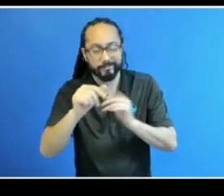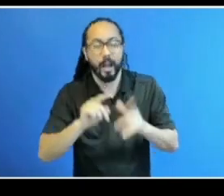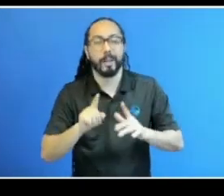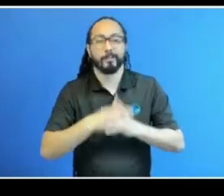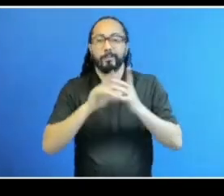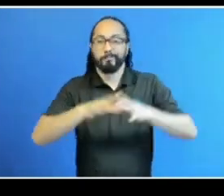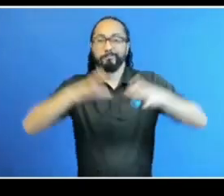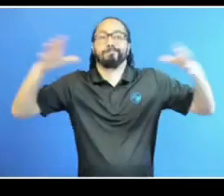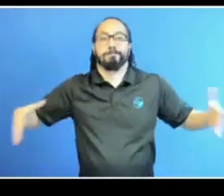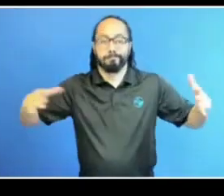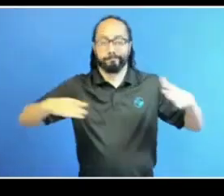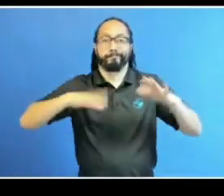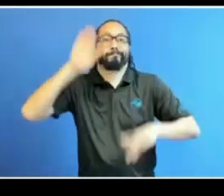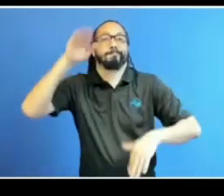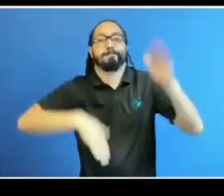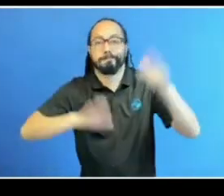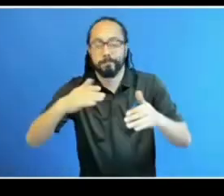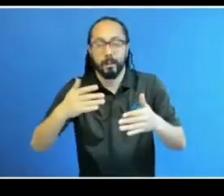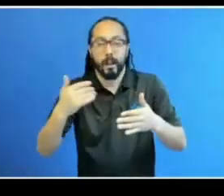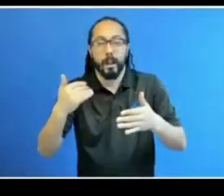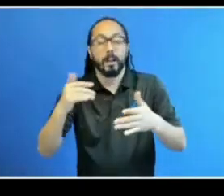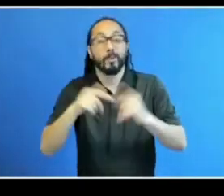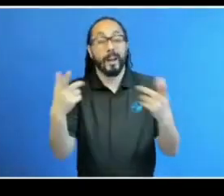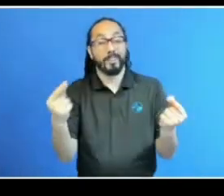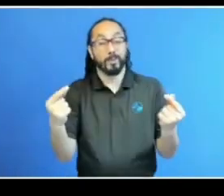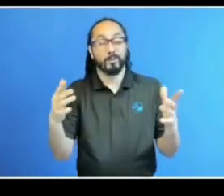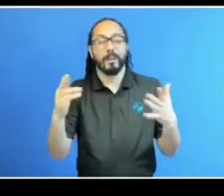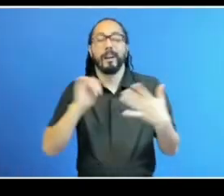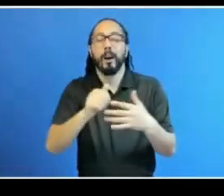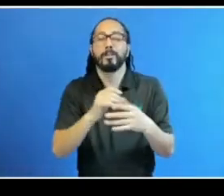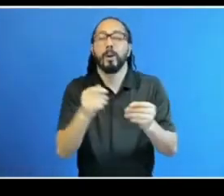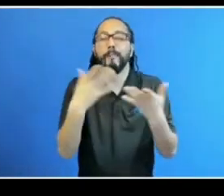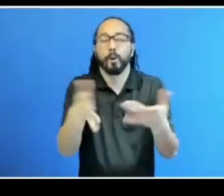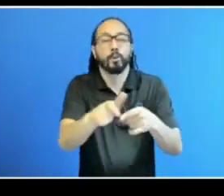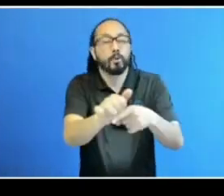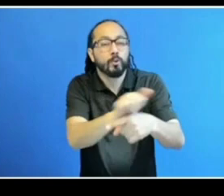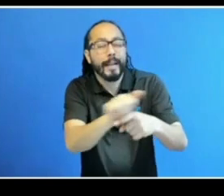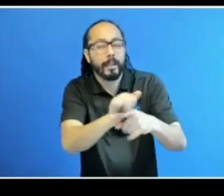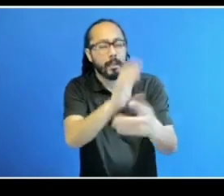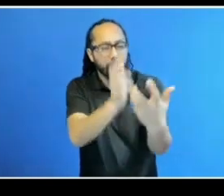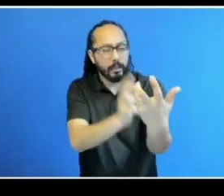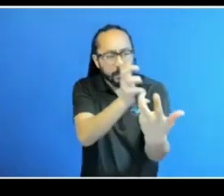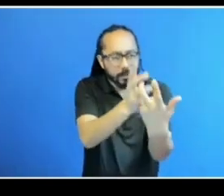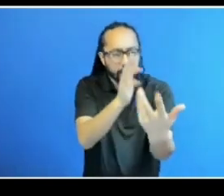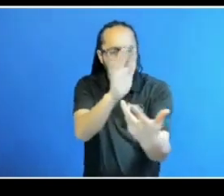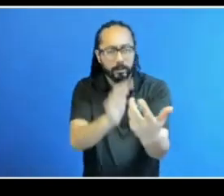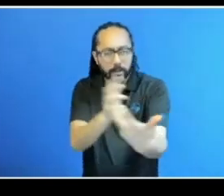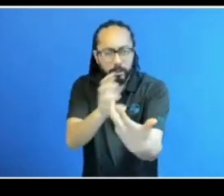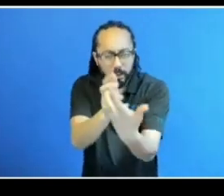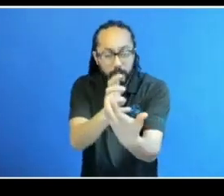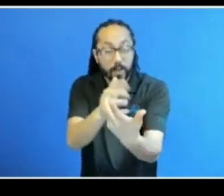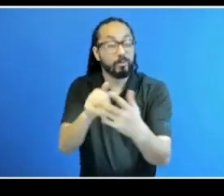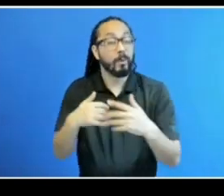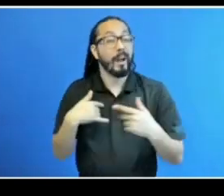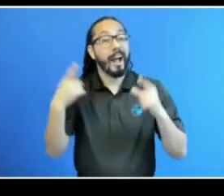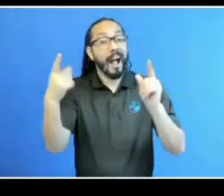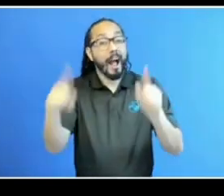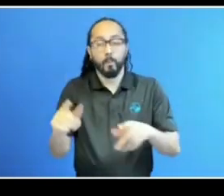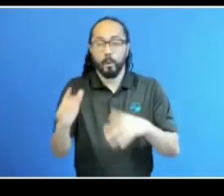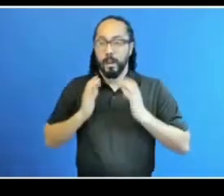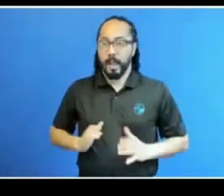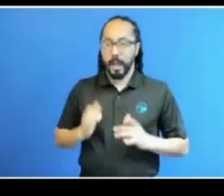was doing all of these trainings and I was offering customized training, I did a workplace scan with a potential